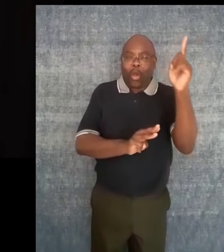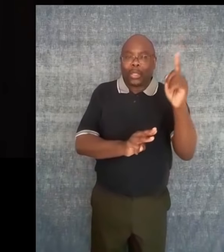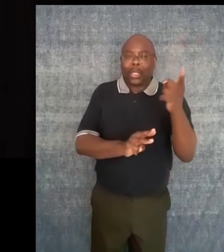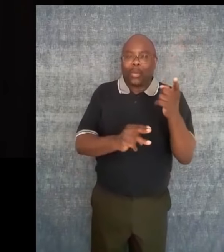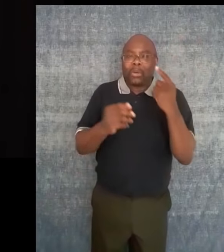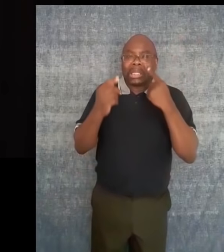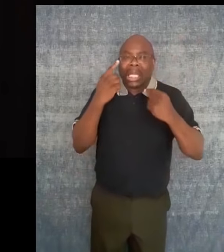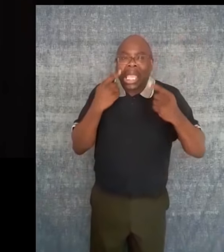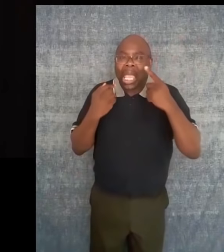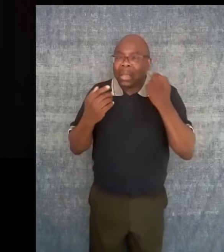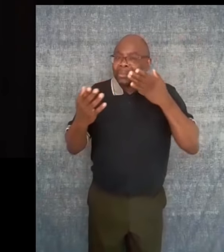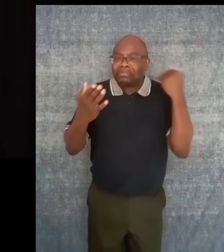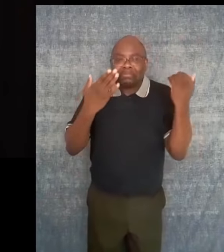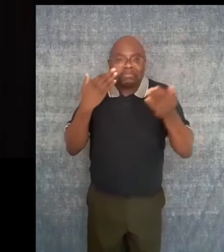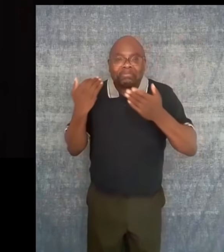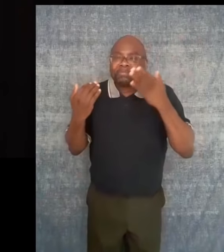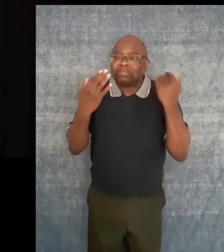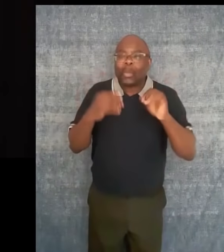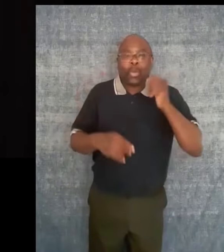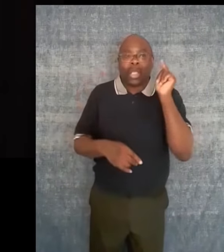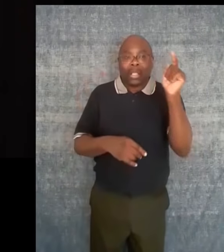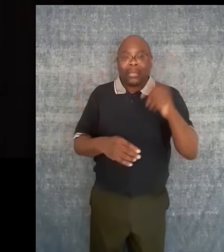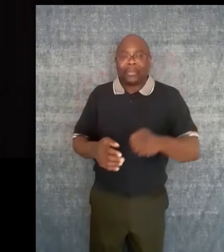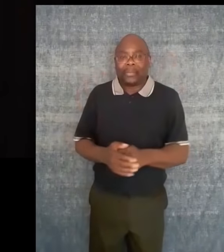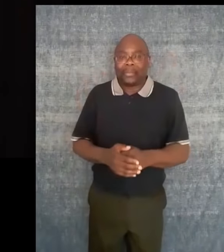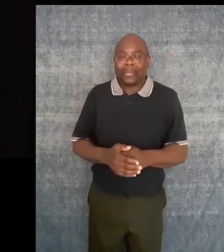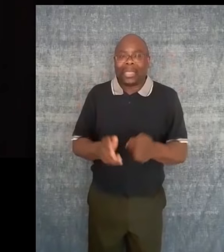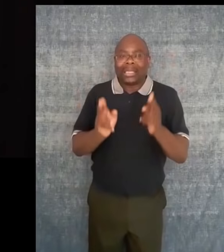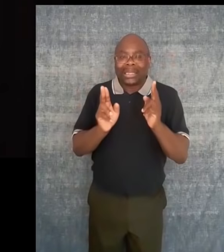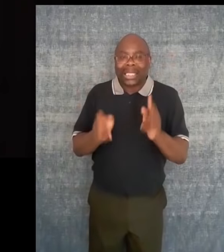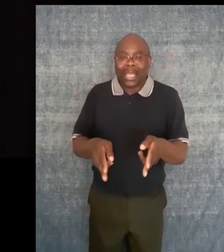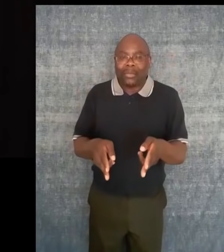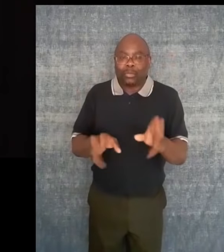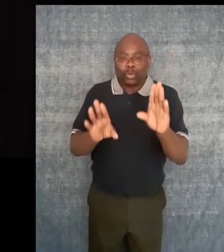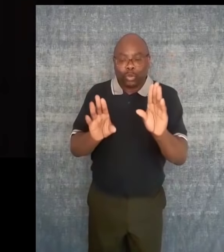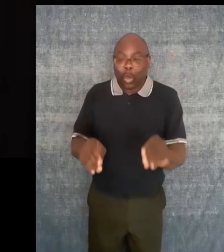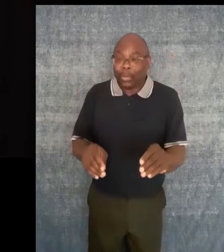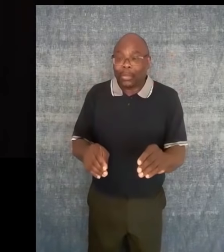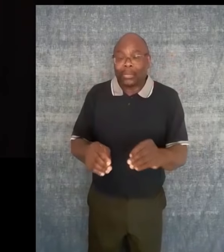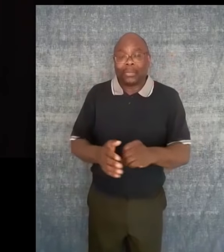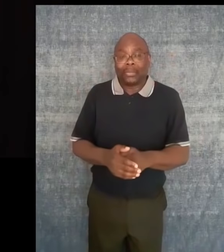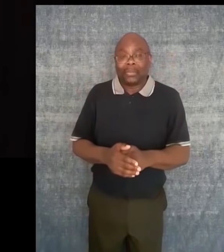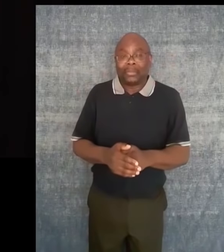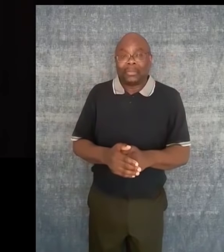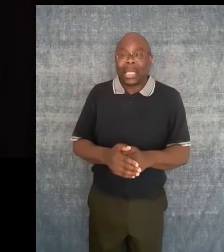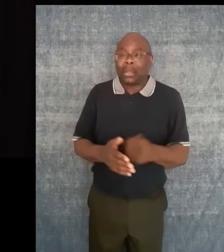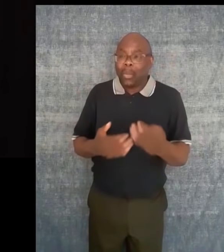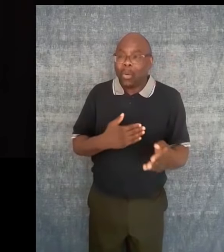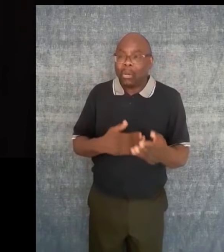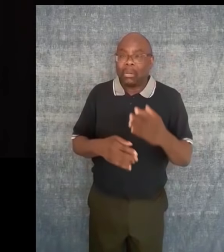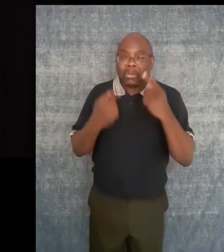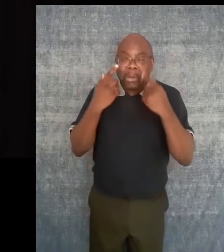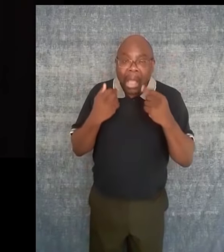will wipe away every tear from their eyes, and death shall be no more. Neither shall there be any mourning